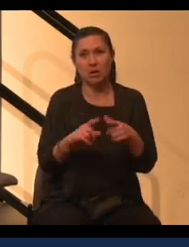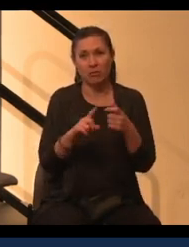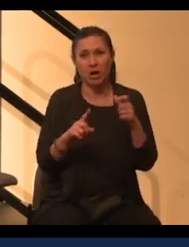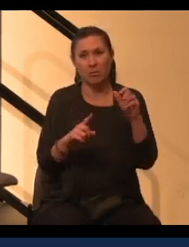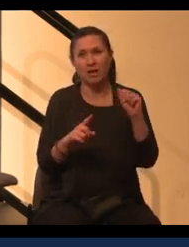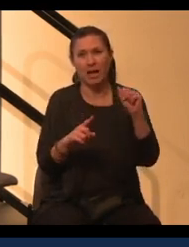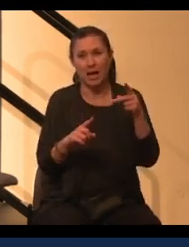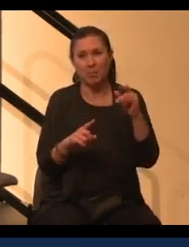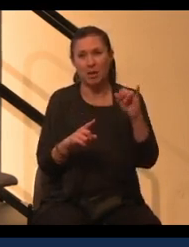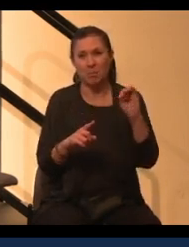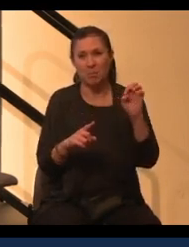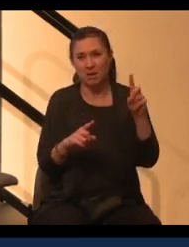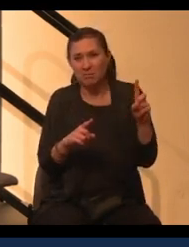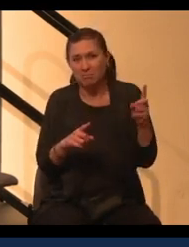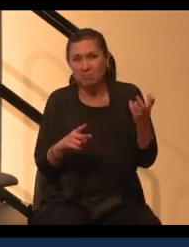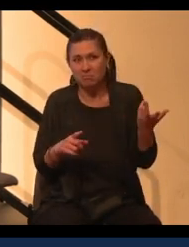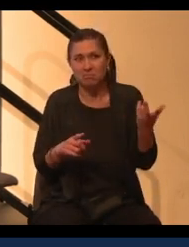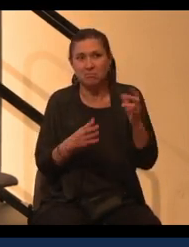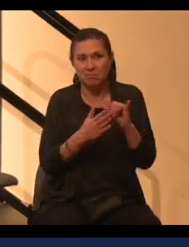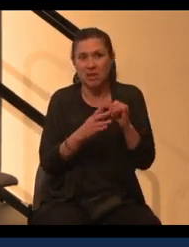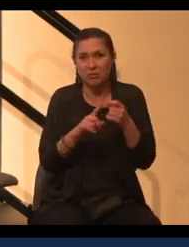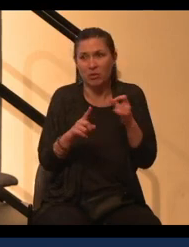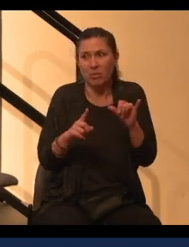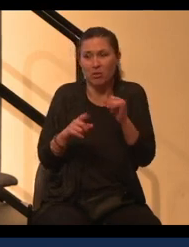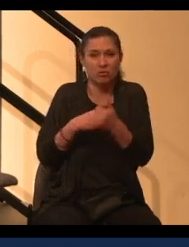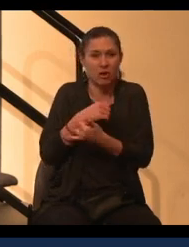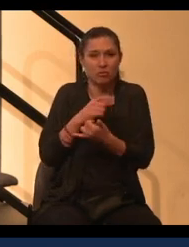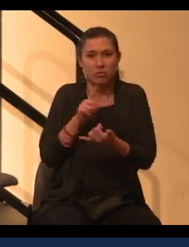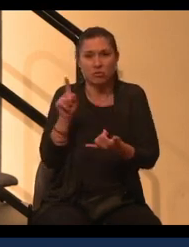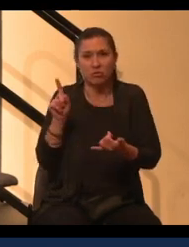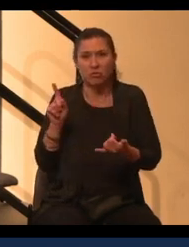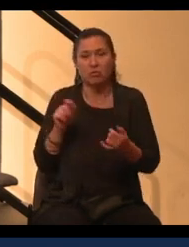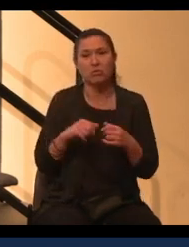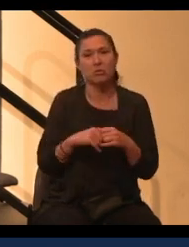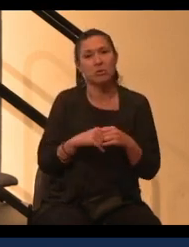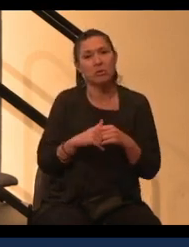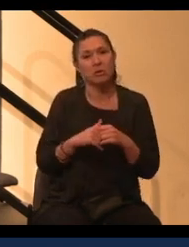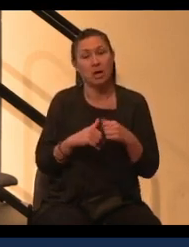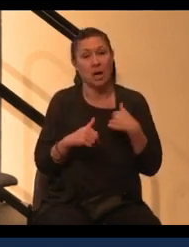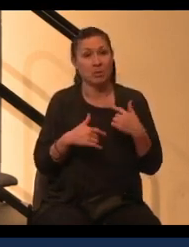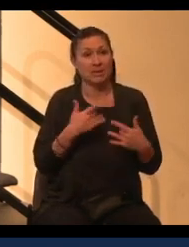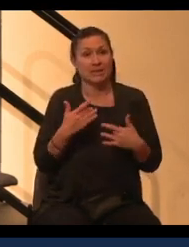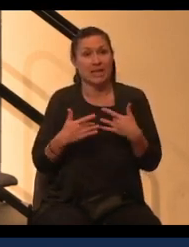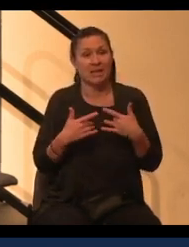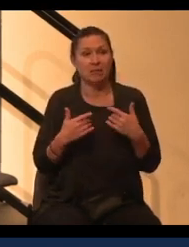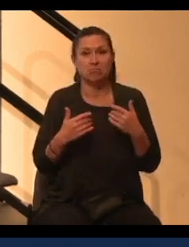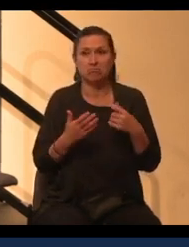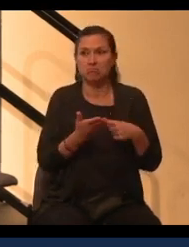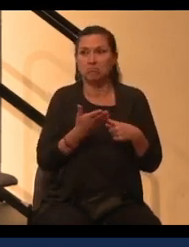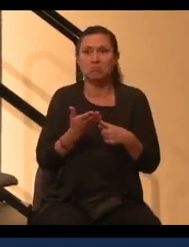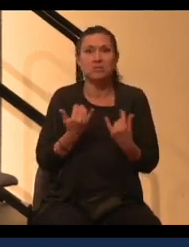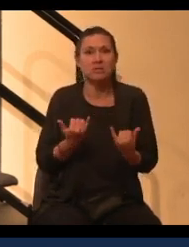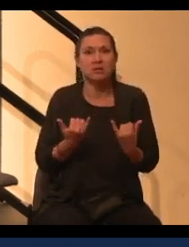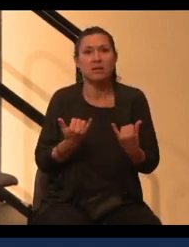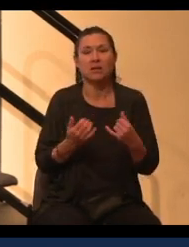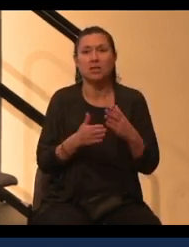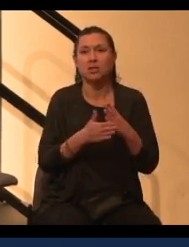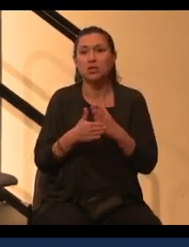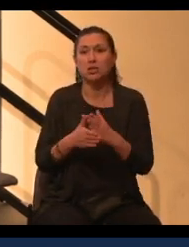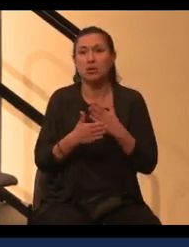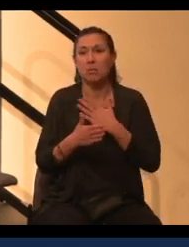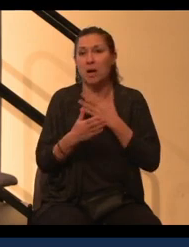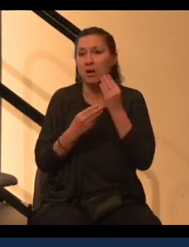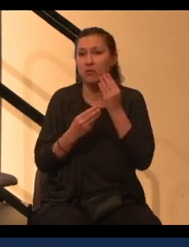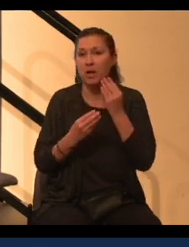are what we would call APIMED descent students. And that's why I'm very excited about having this conversation and sharing information